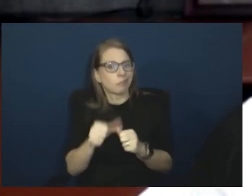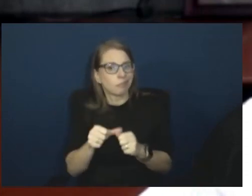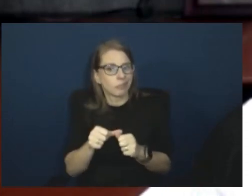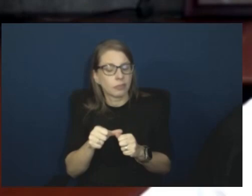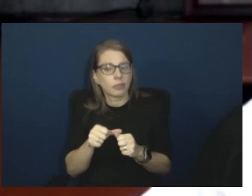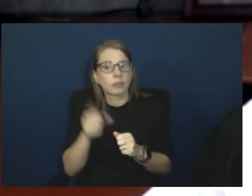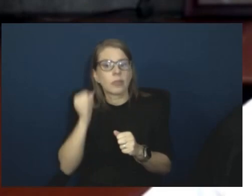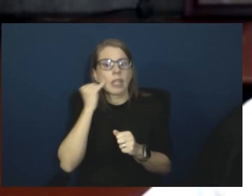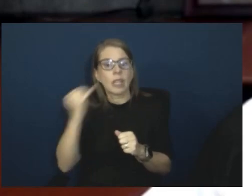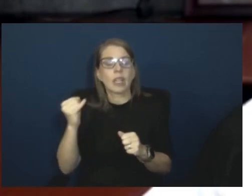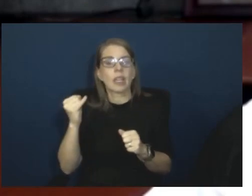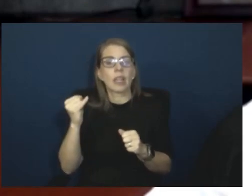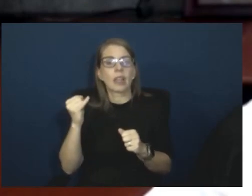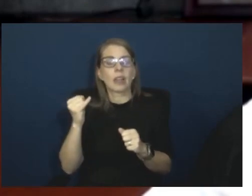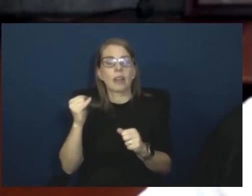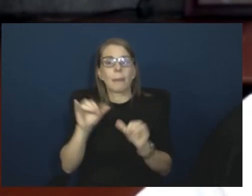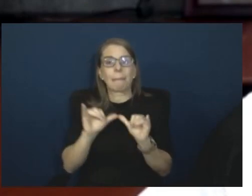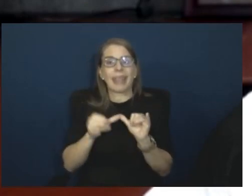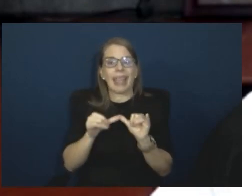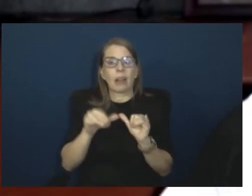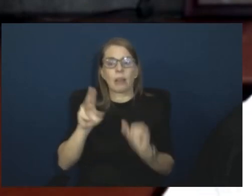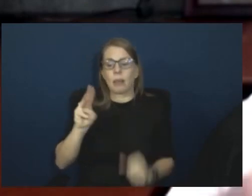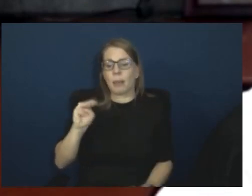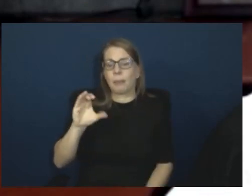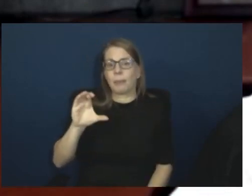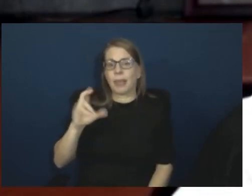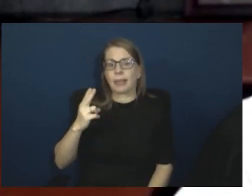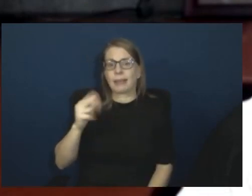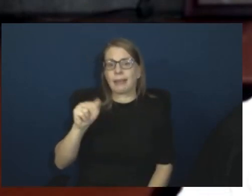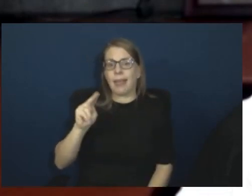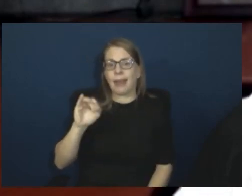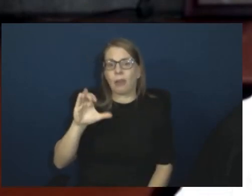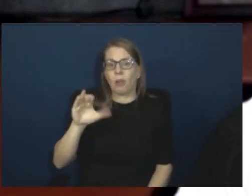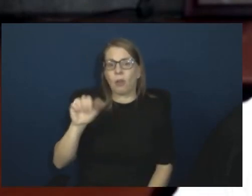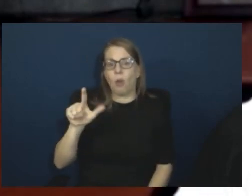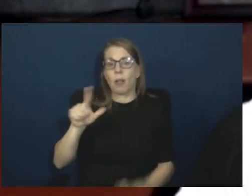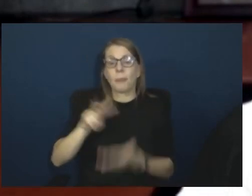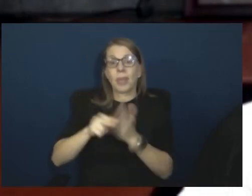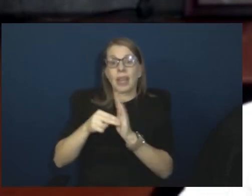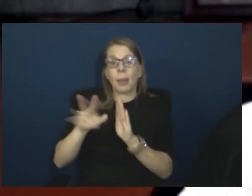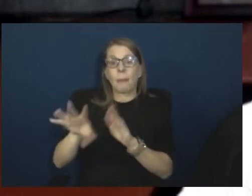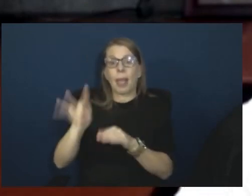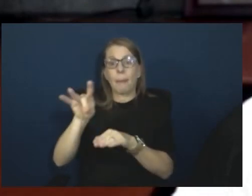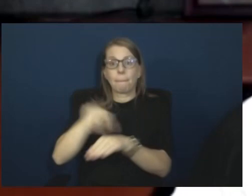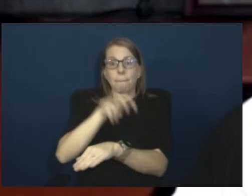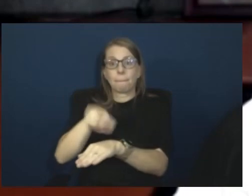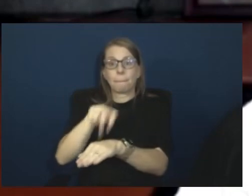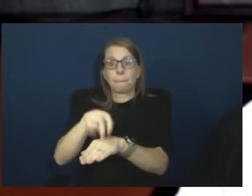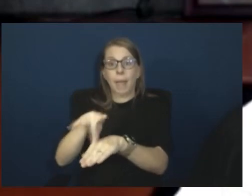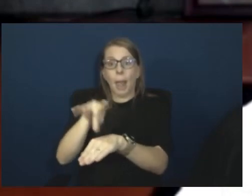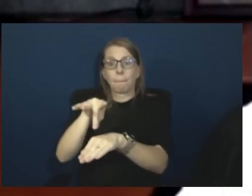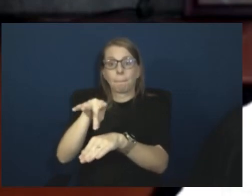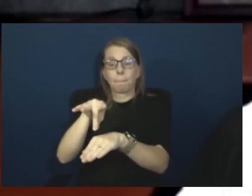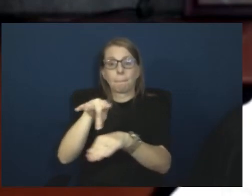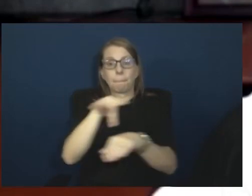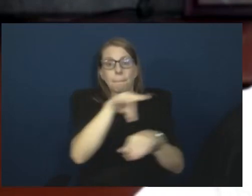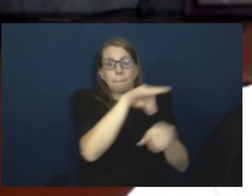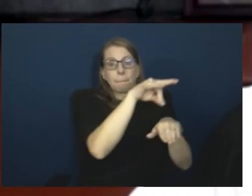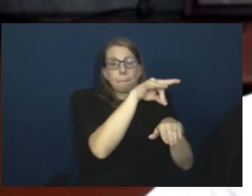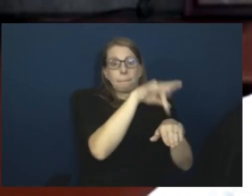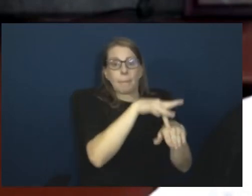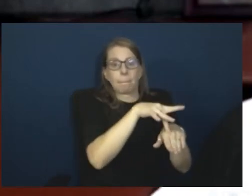that there could be mechanical, meaning they pick up the virus on spot A and bring it to spot